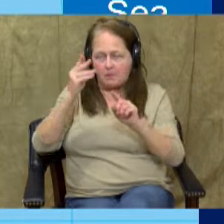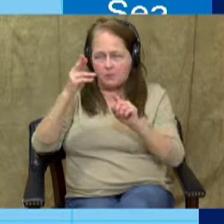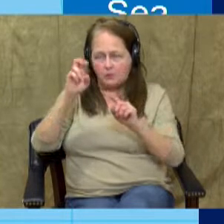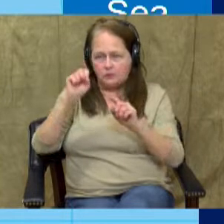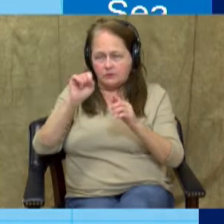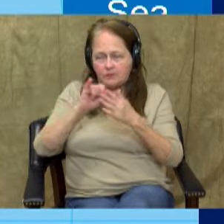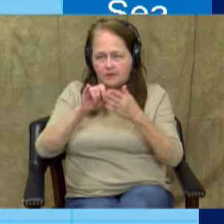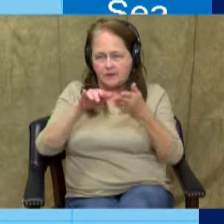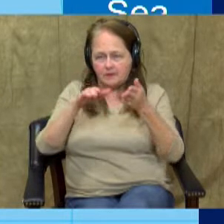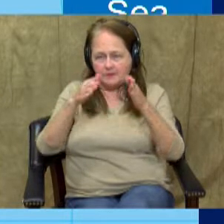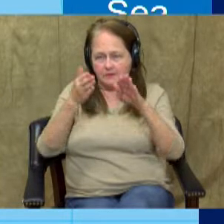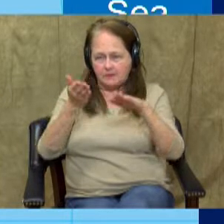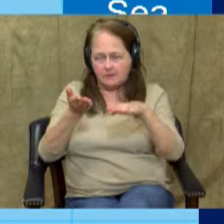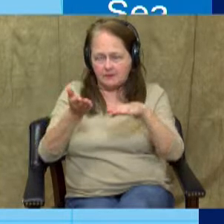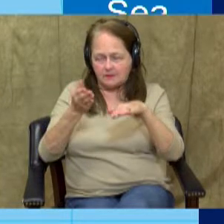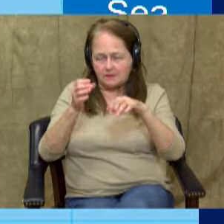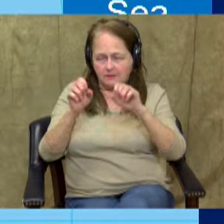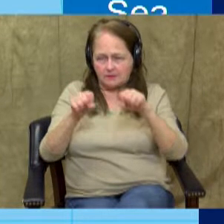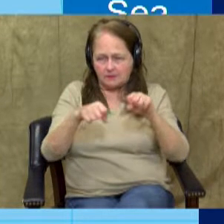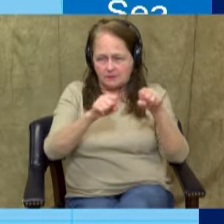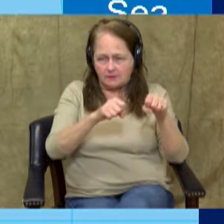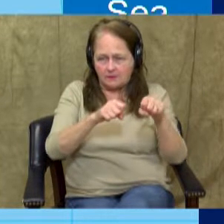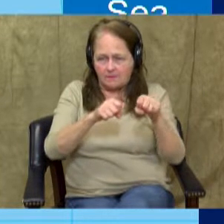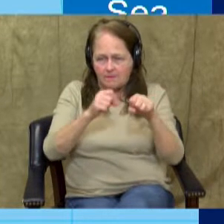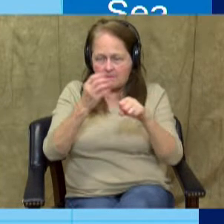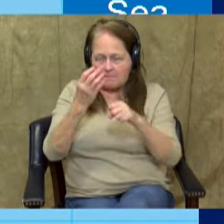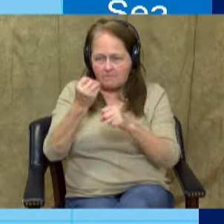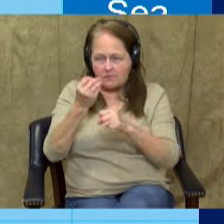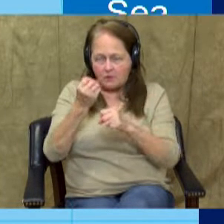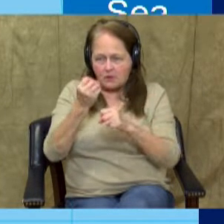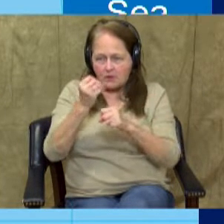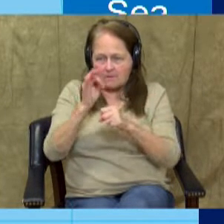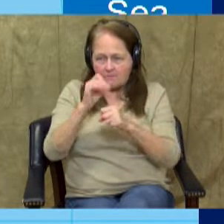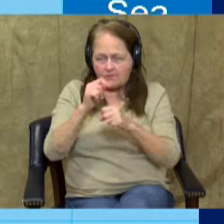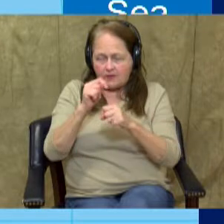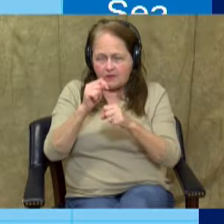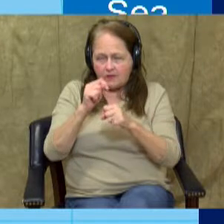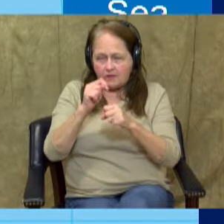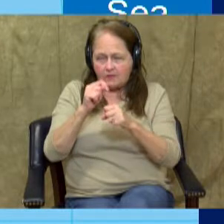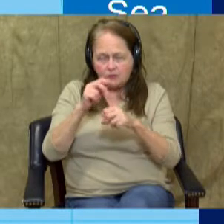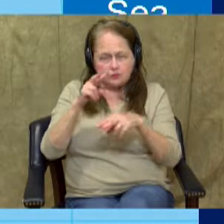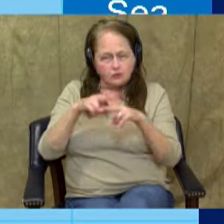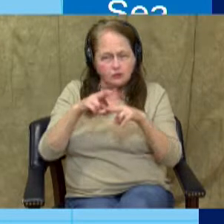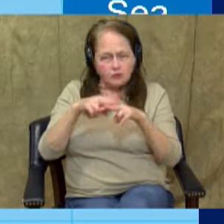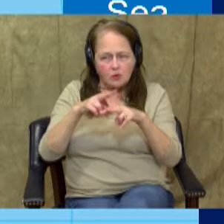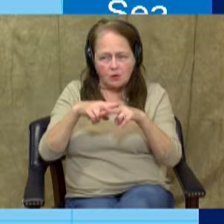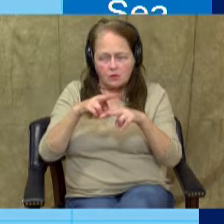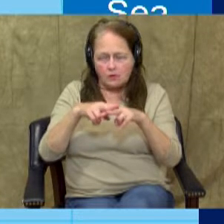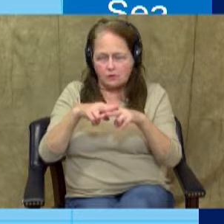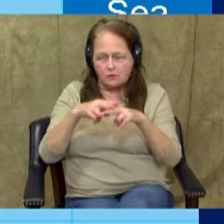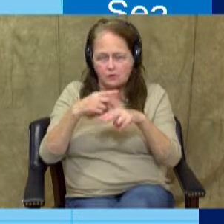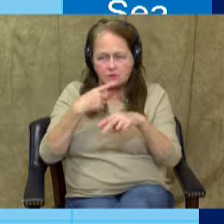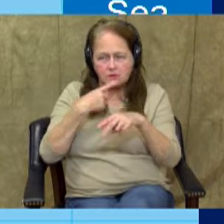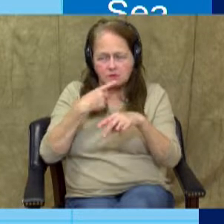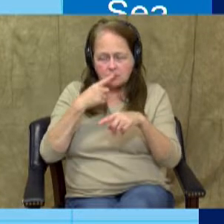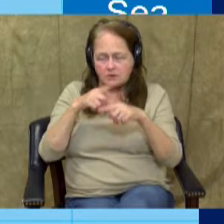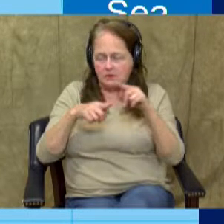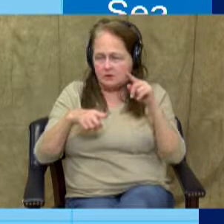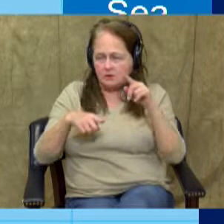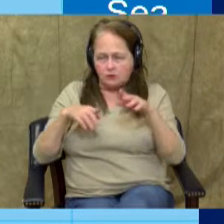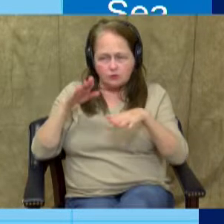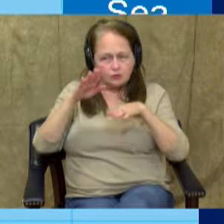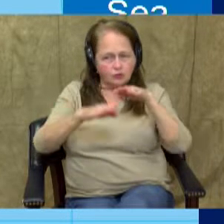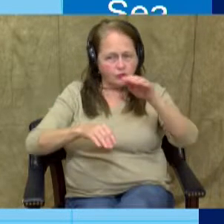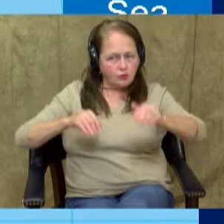the lowest point on Earth. It's about 1,400 feet below sea level, and it's one of the saltiest bodies of water. So if you tried to swim in the Dead